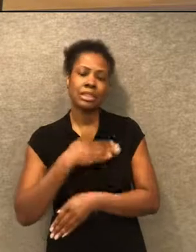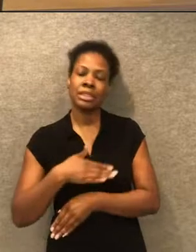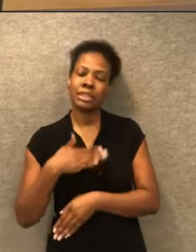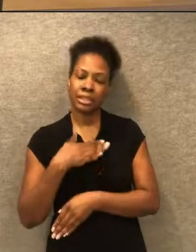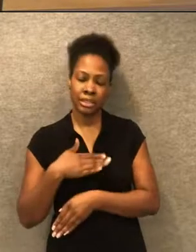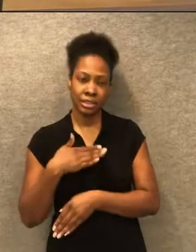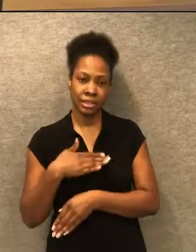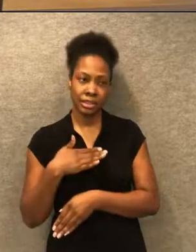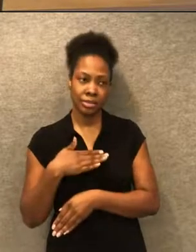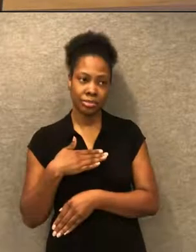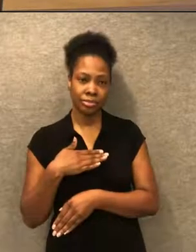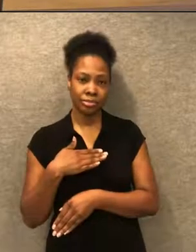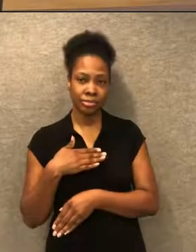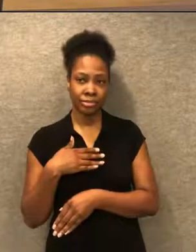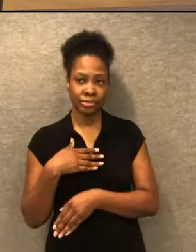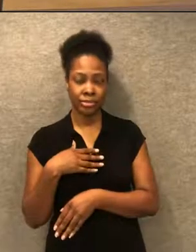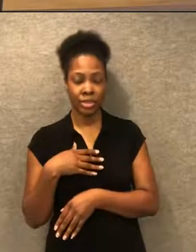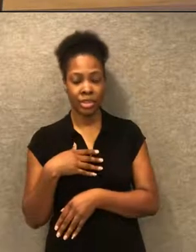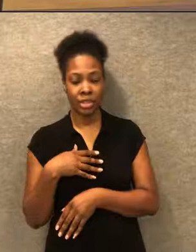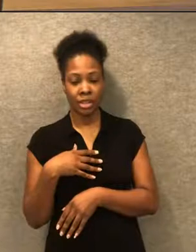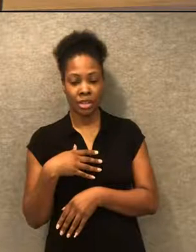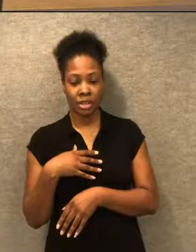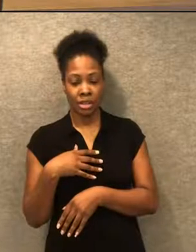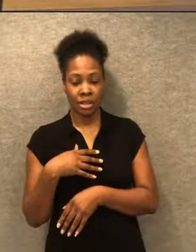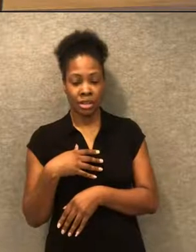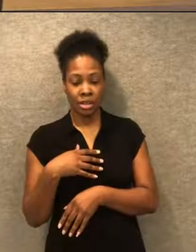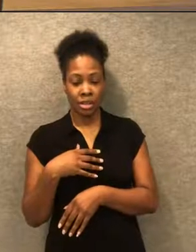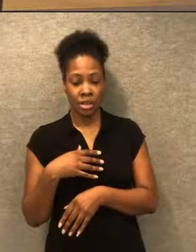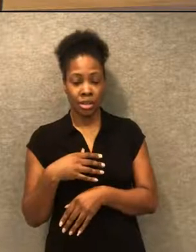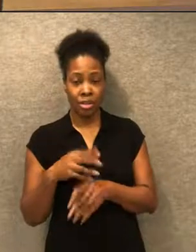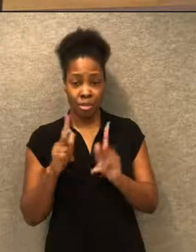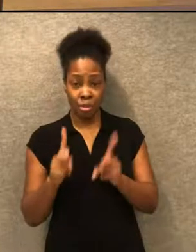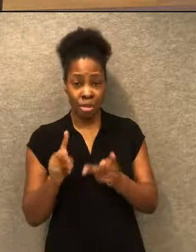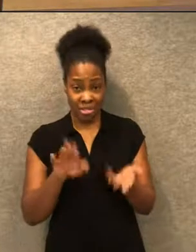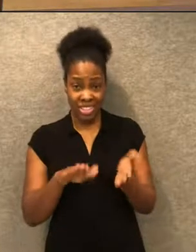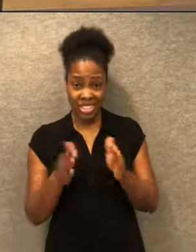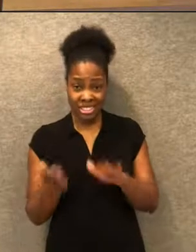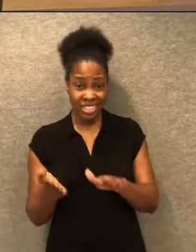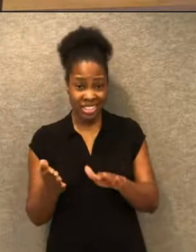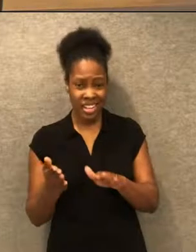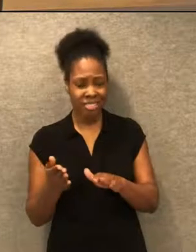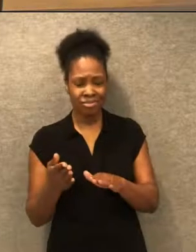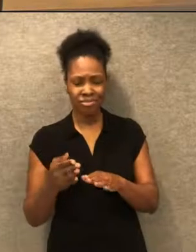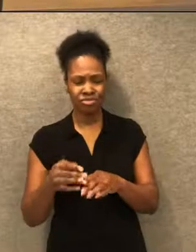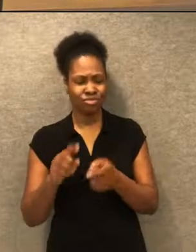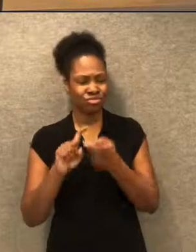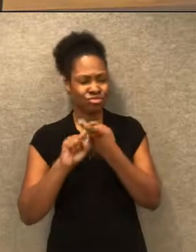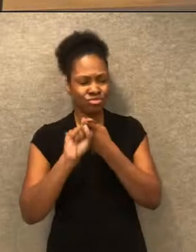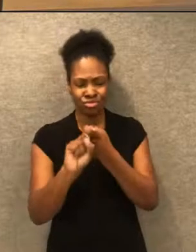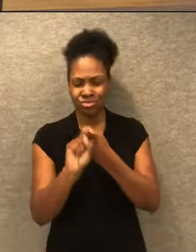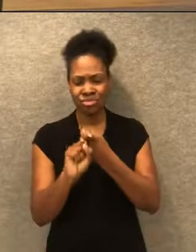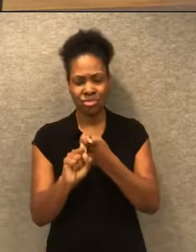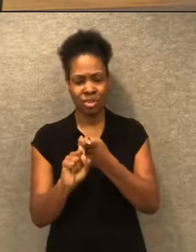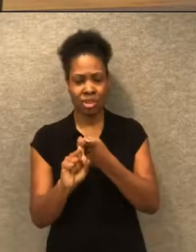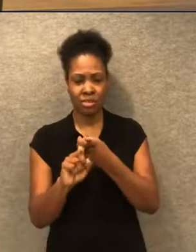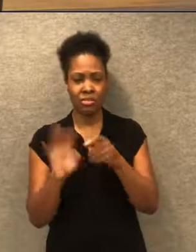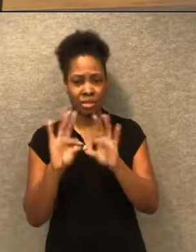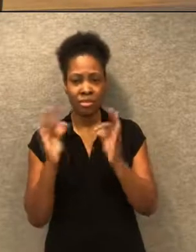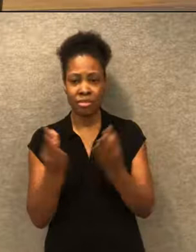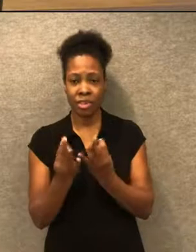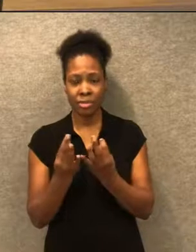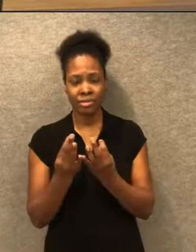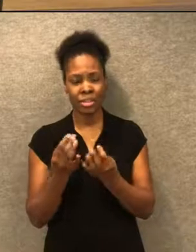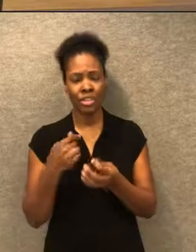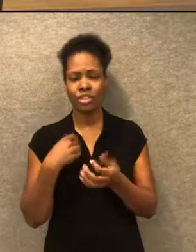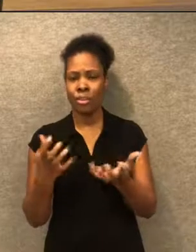was a very close friend to the family. The gentleman who passed was just like a father to him. So I just wanna send out